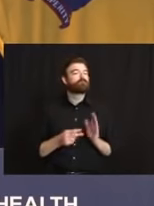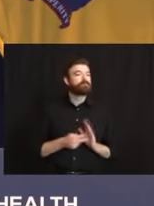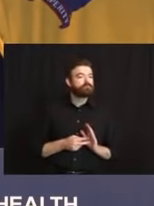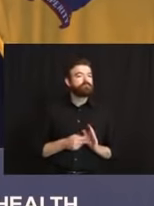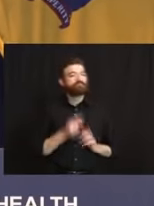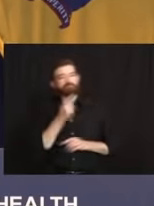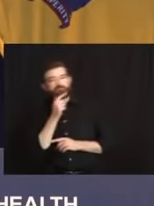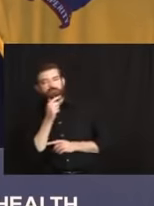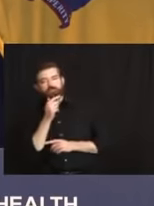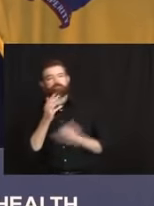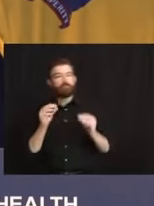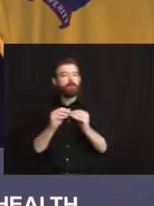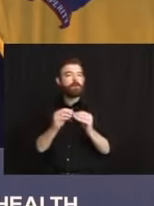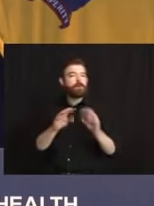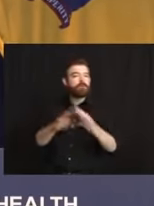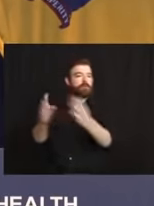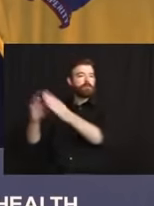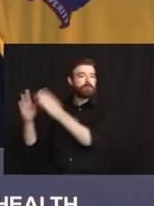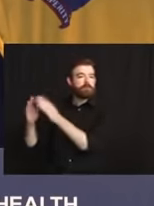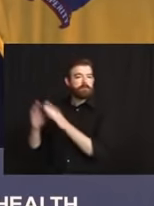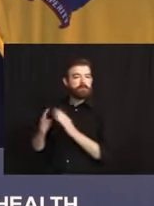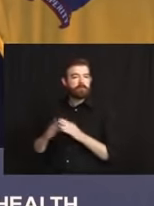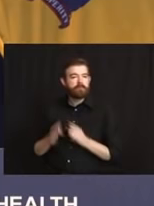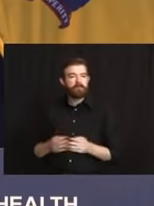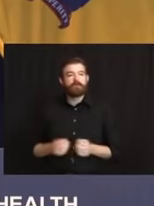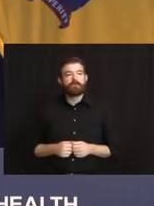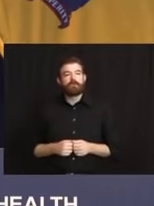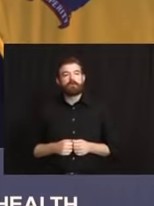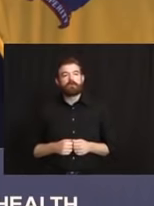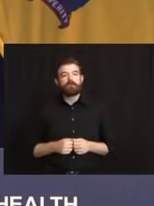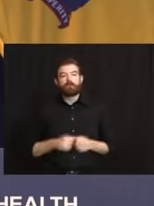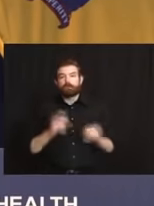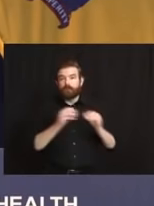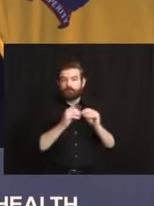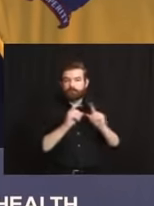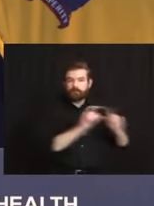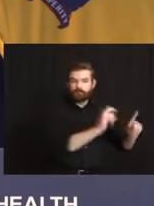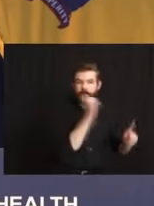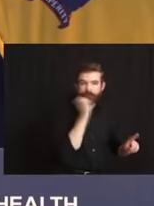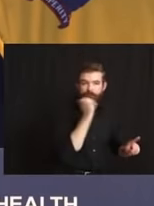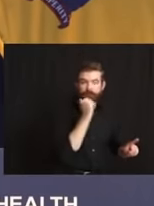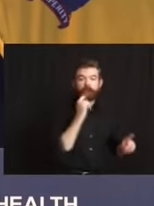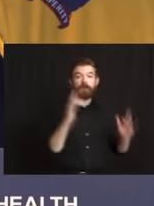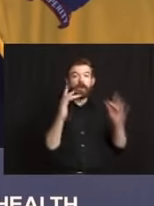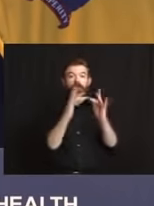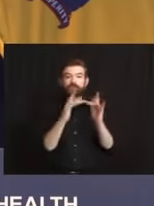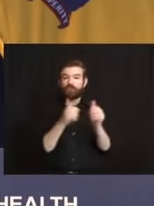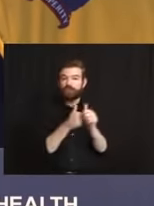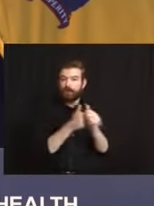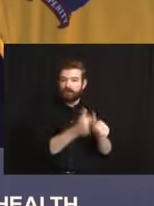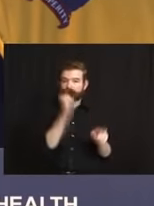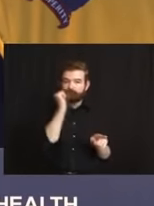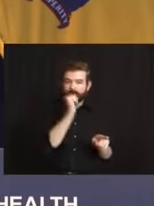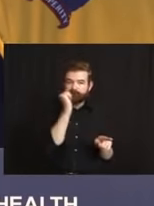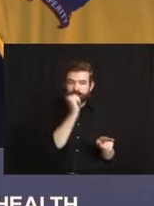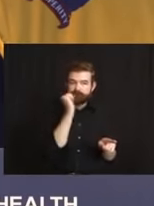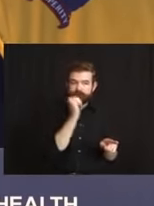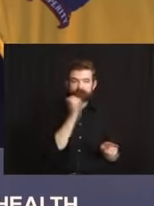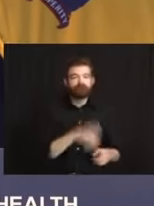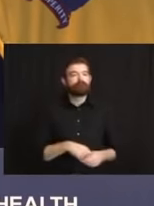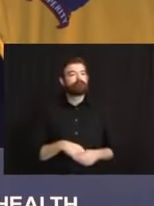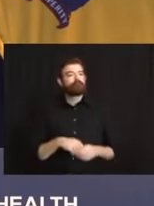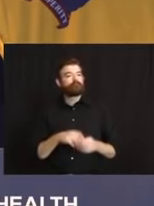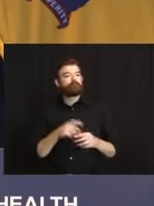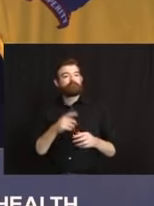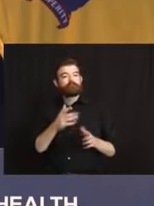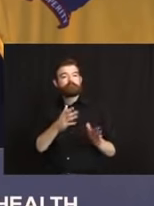day. Our contact tracing core is literally growing by the day. Our plans to isolate, which Judy will come back to in a